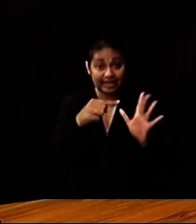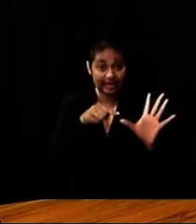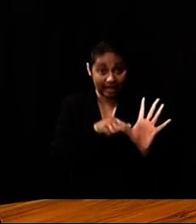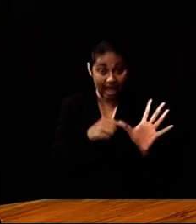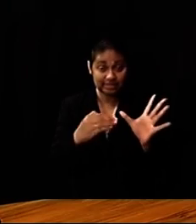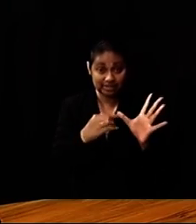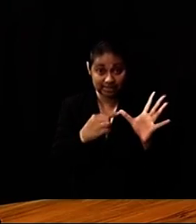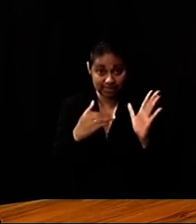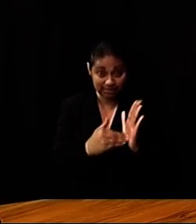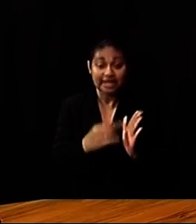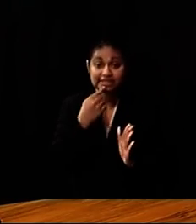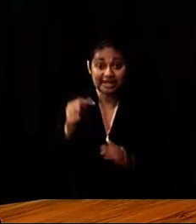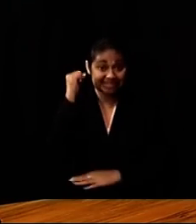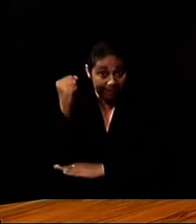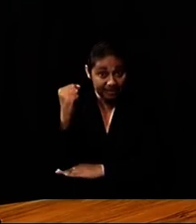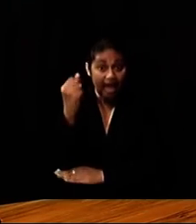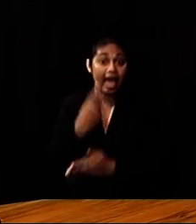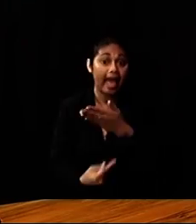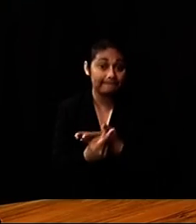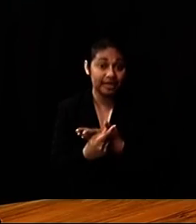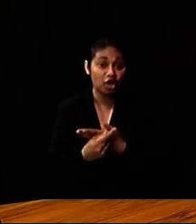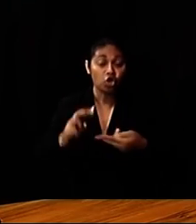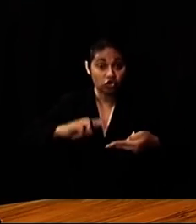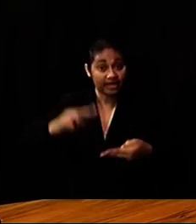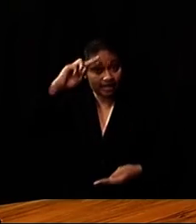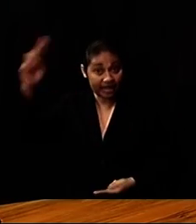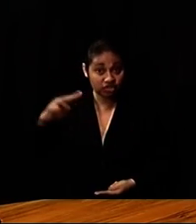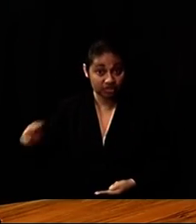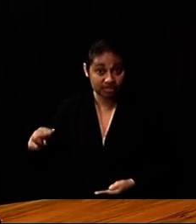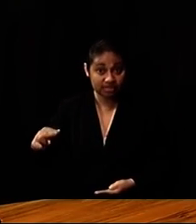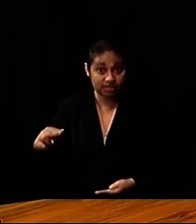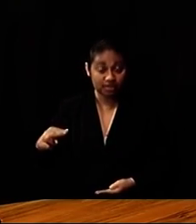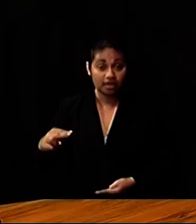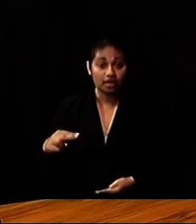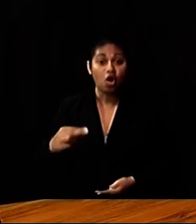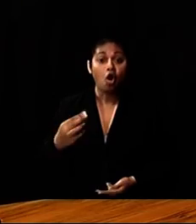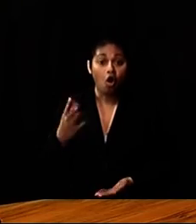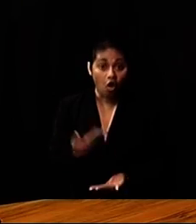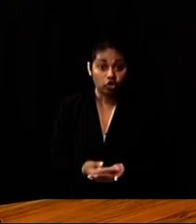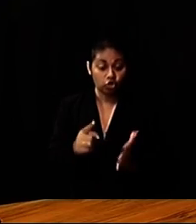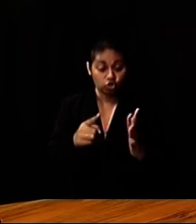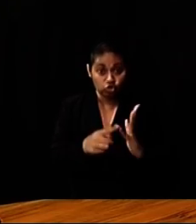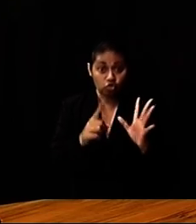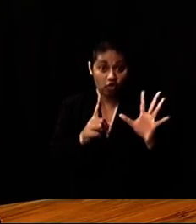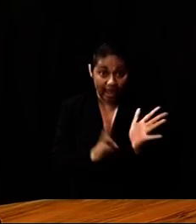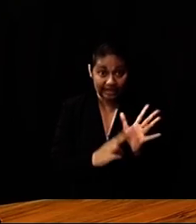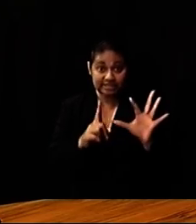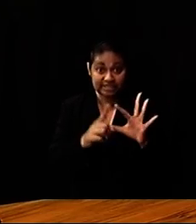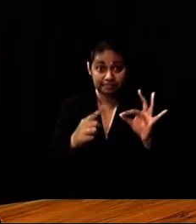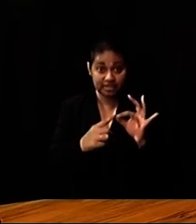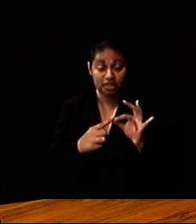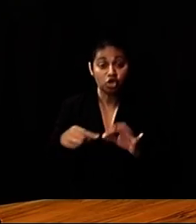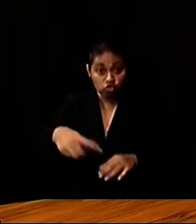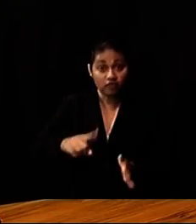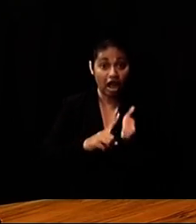Qayyum, said the seminar will be conducted by the United Nations Procurement Division UNDP in Suva and